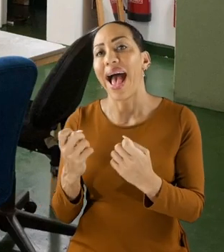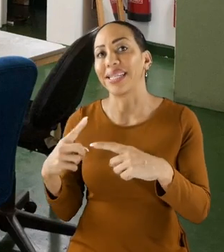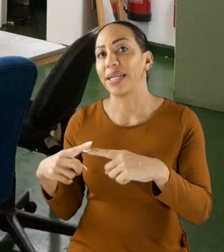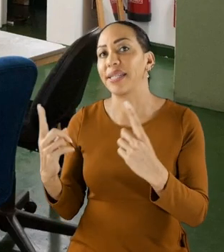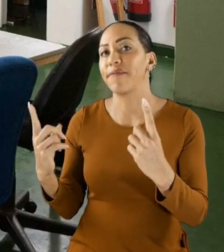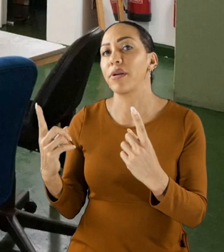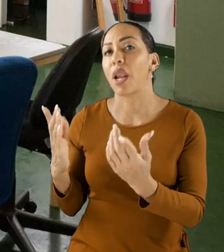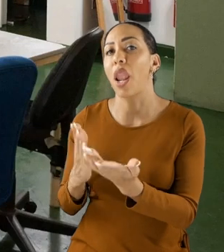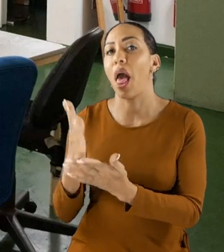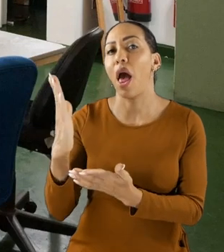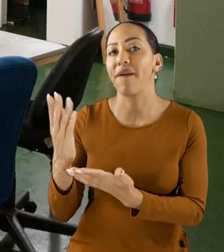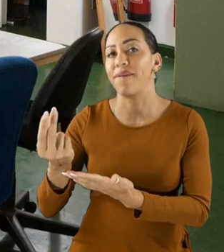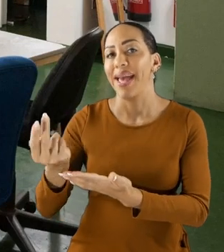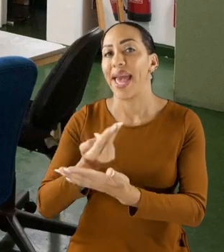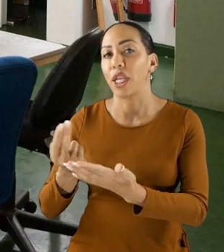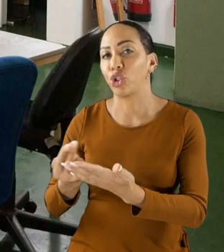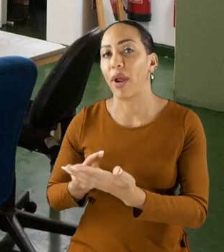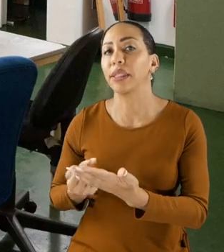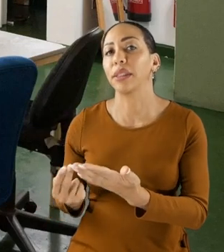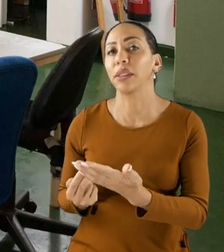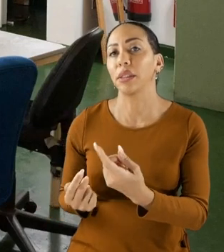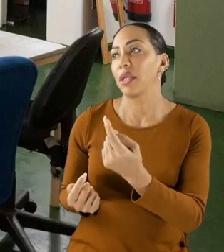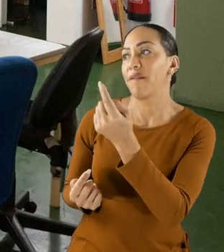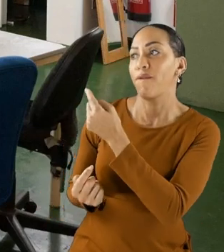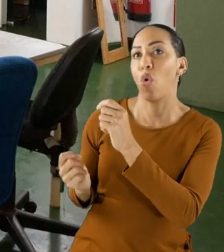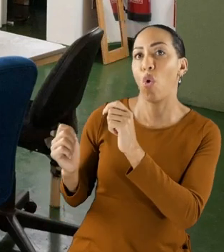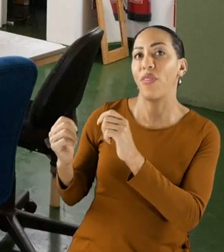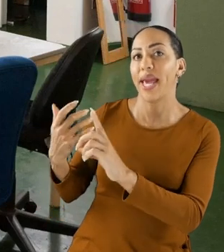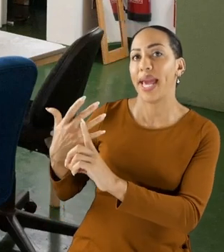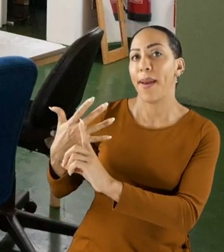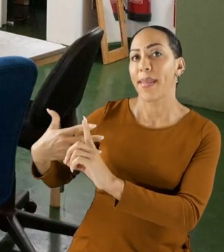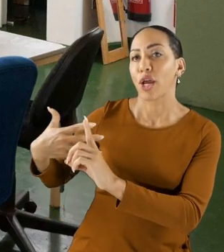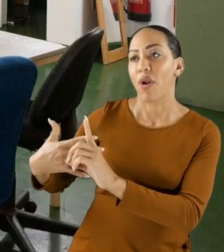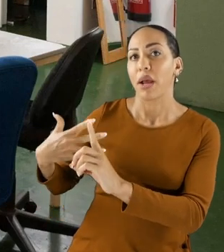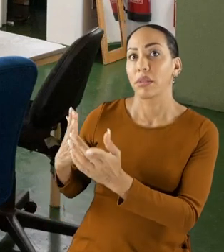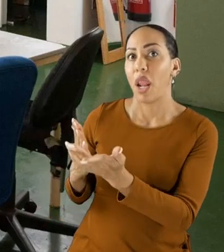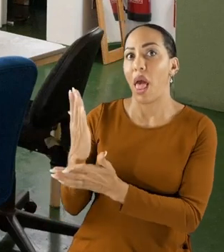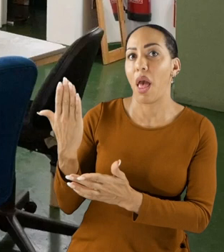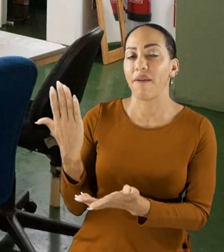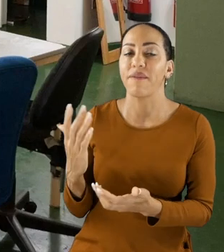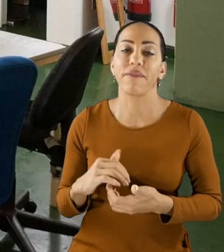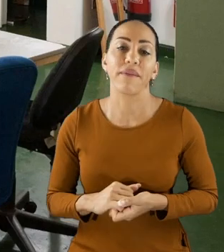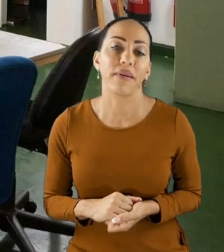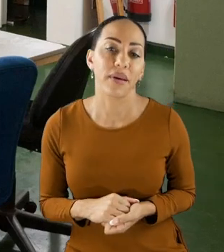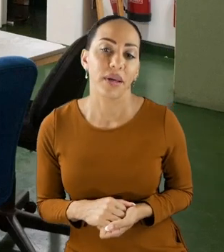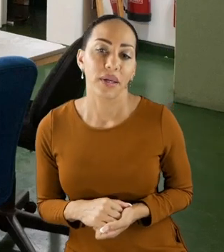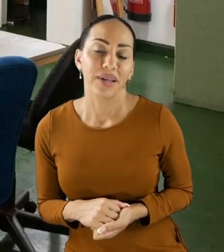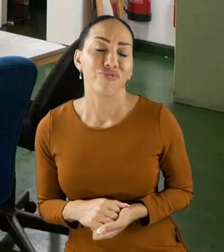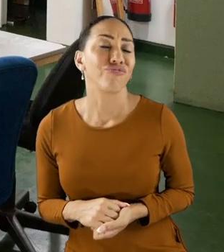Improbable also had a live illustrator, a different illustrator, who came in and did all the backgrounds, those live backgrounds as well.